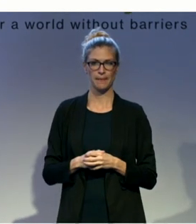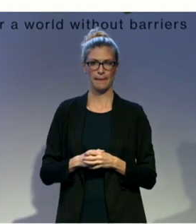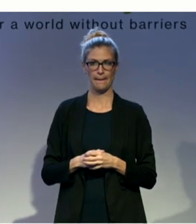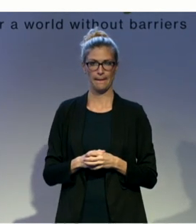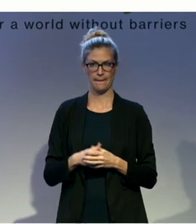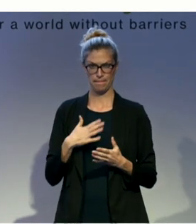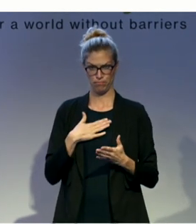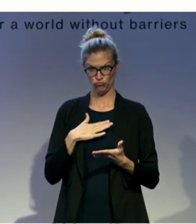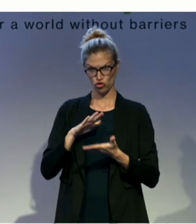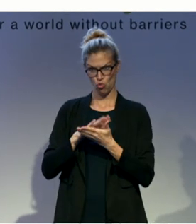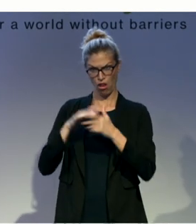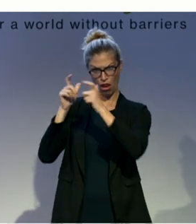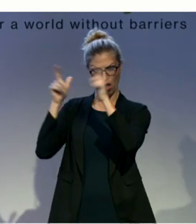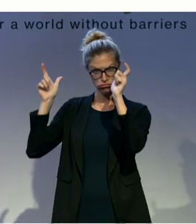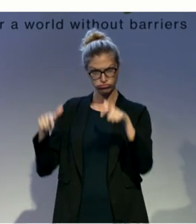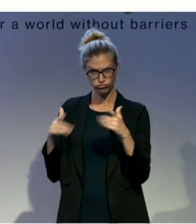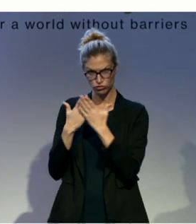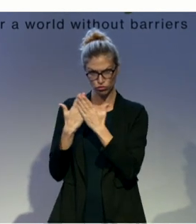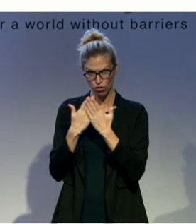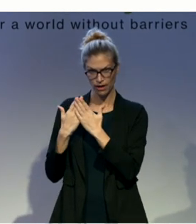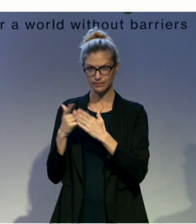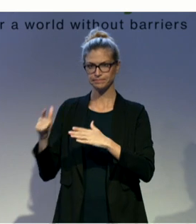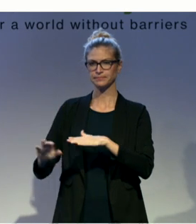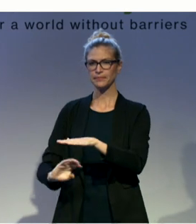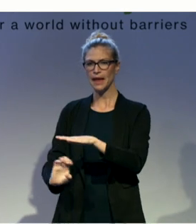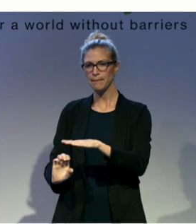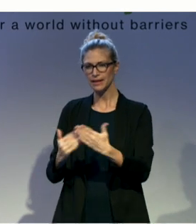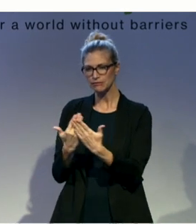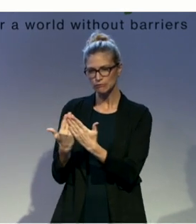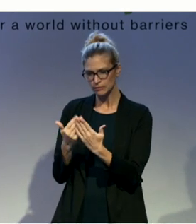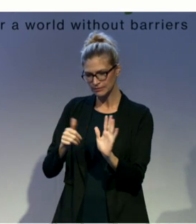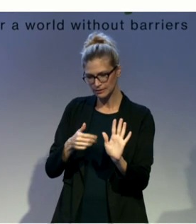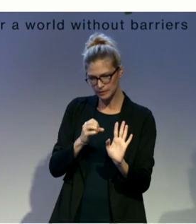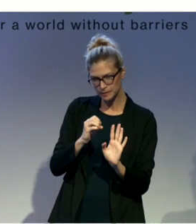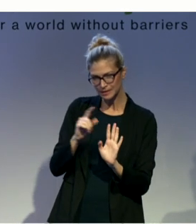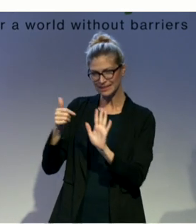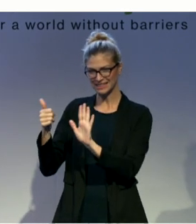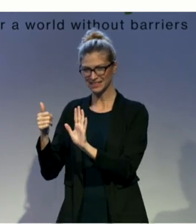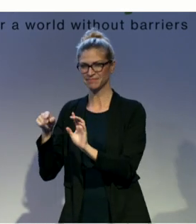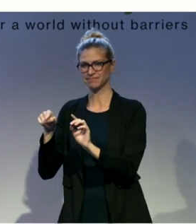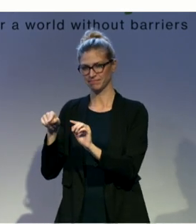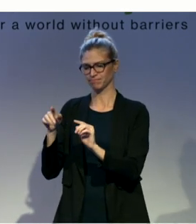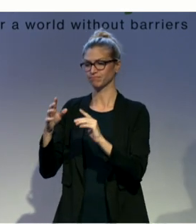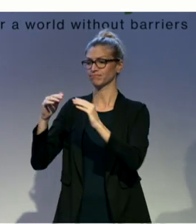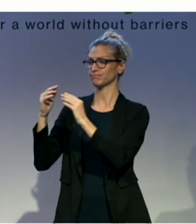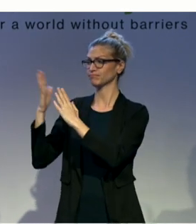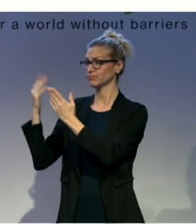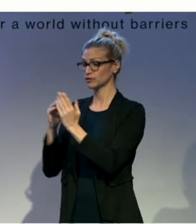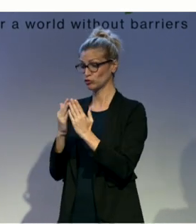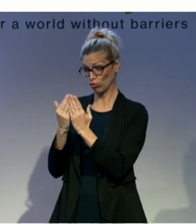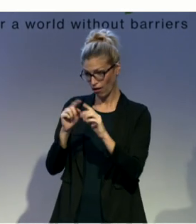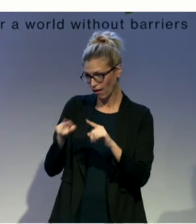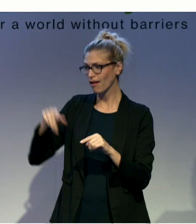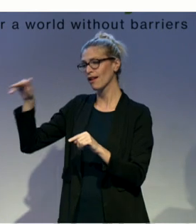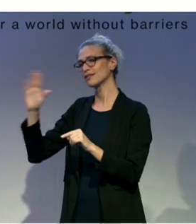elementary and secondary boarding school Milan Petrovic. This is a special school. This means for children with different